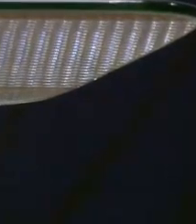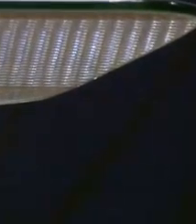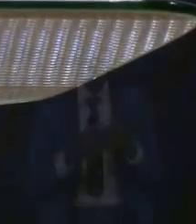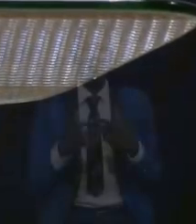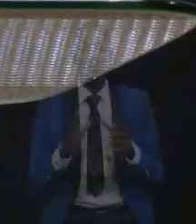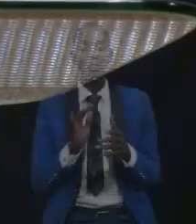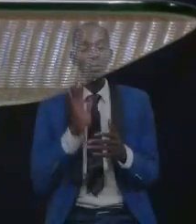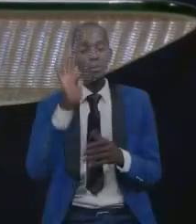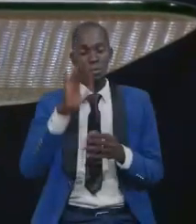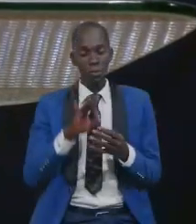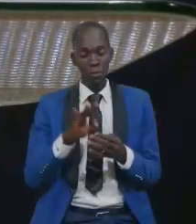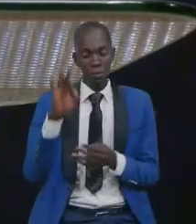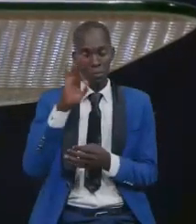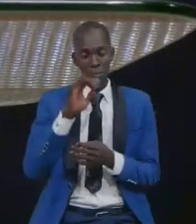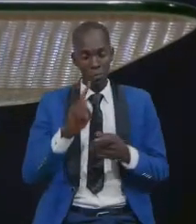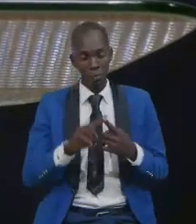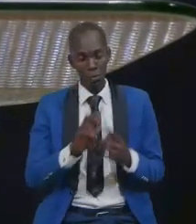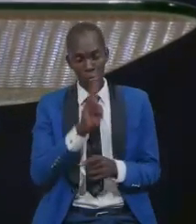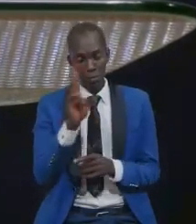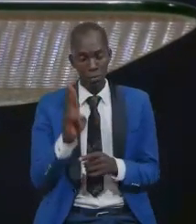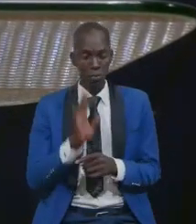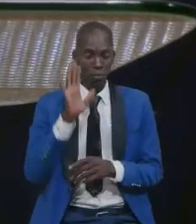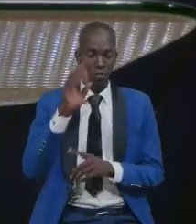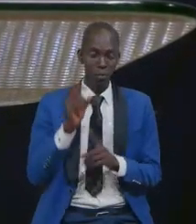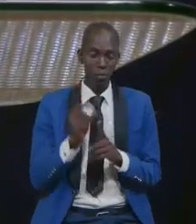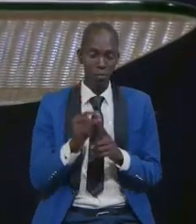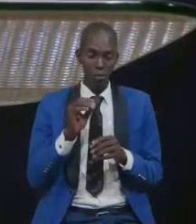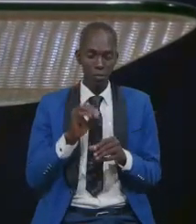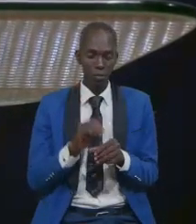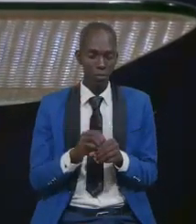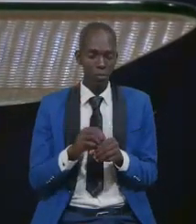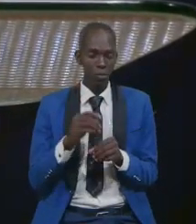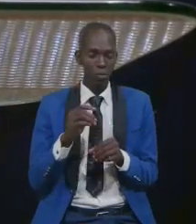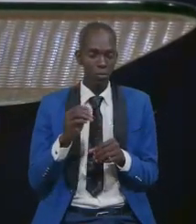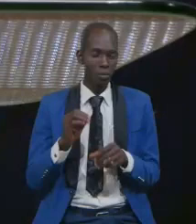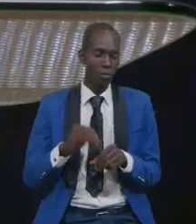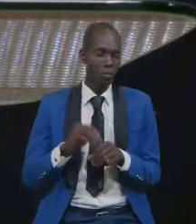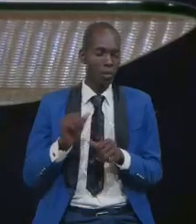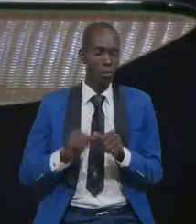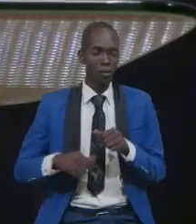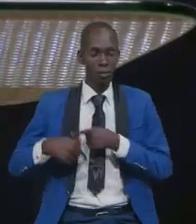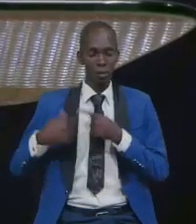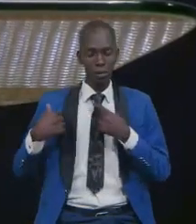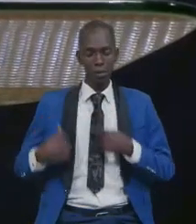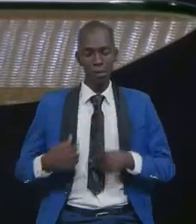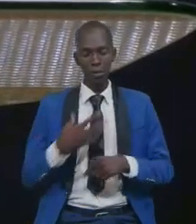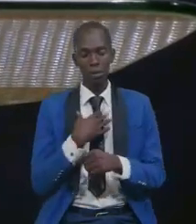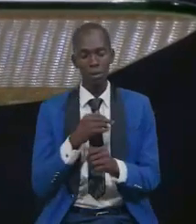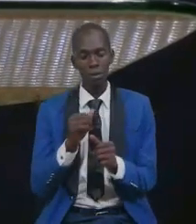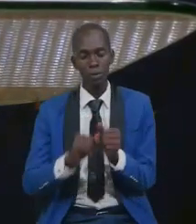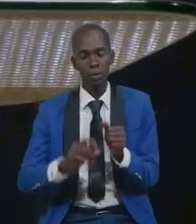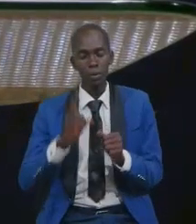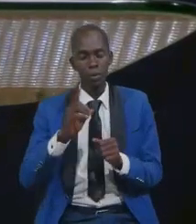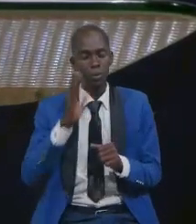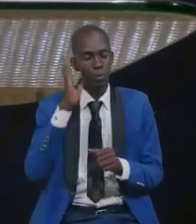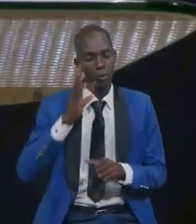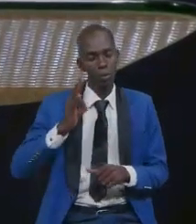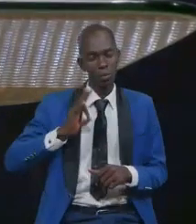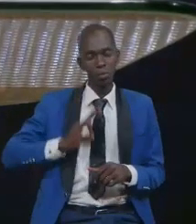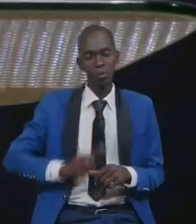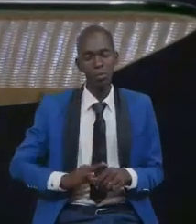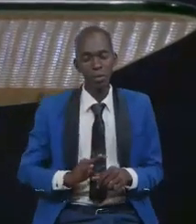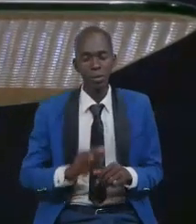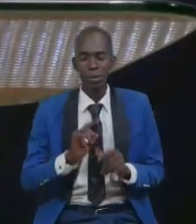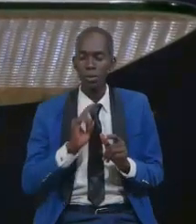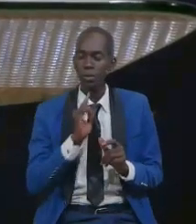to apply the word, give the word to every heart, and everyone will benefit